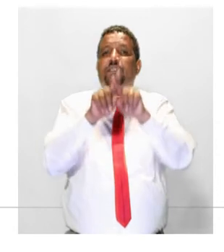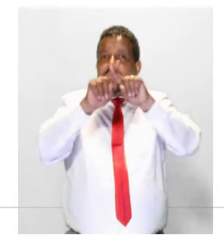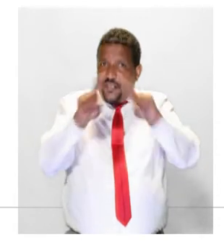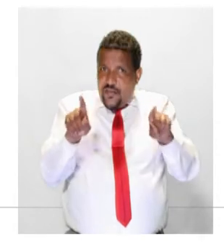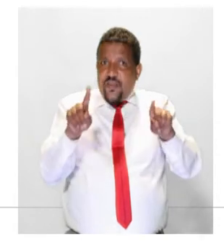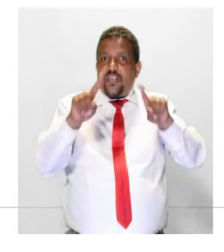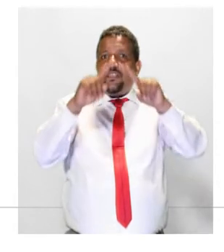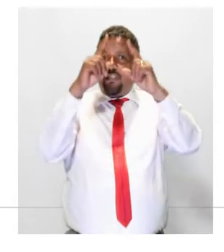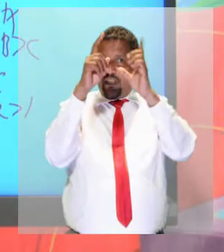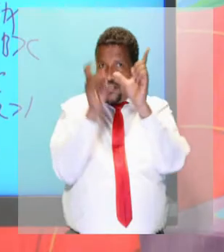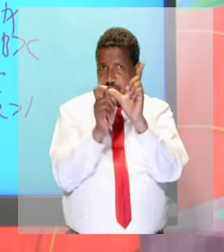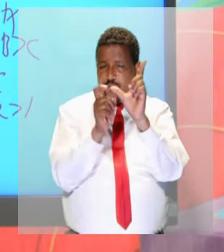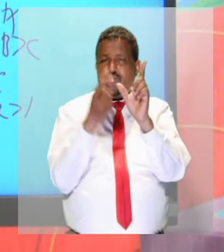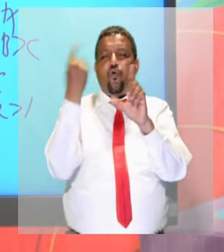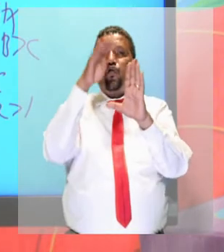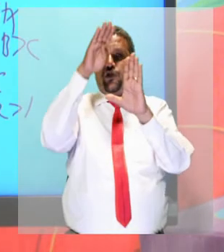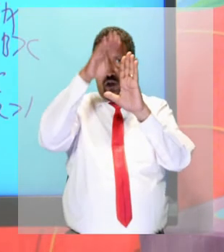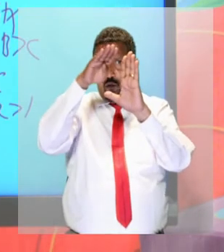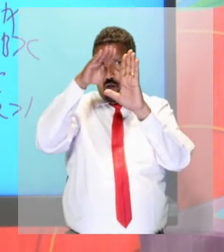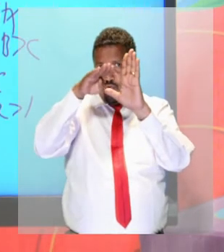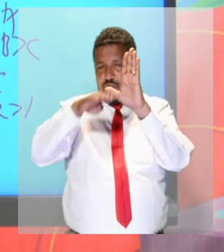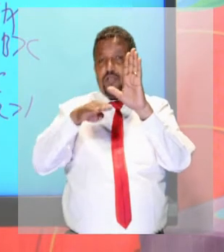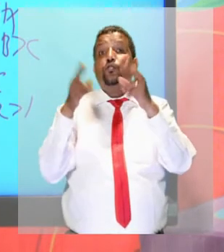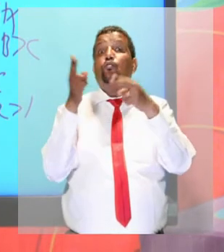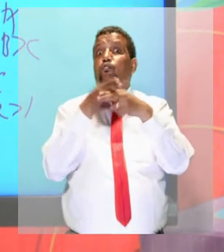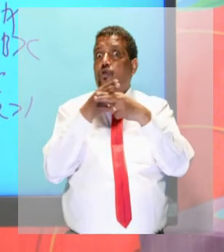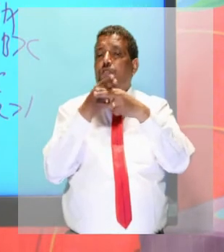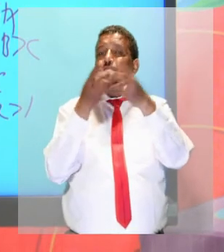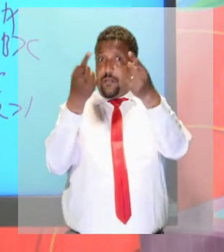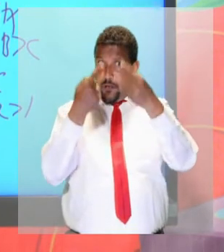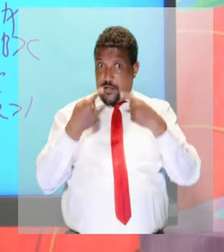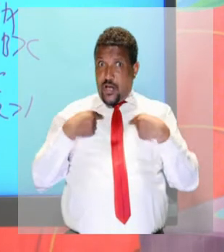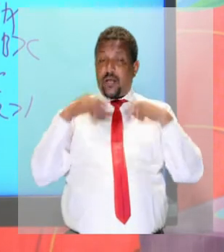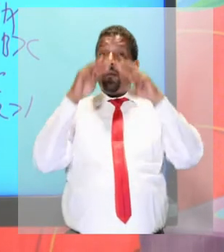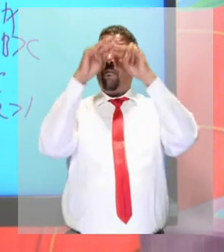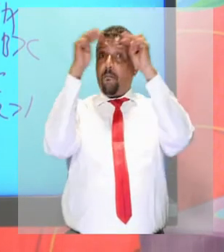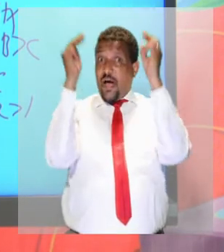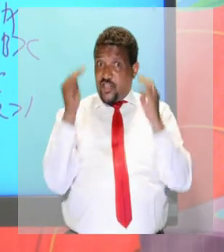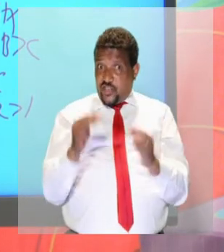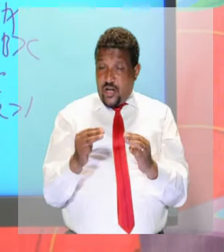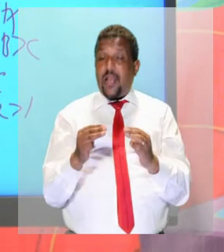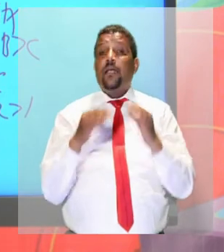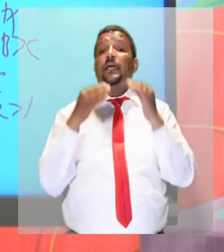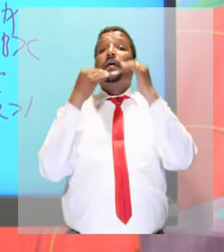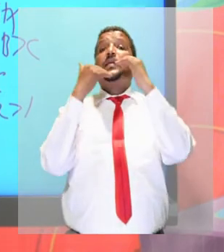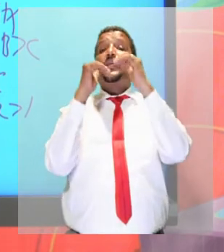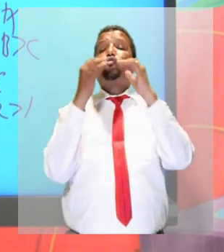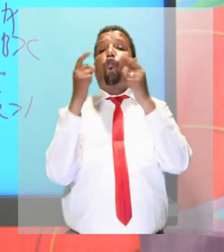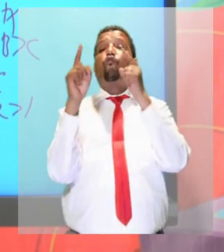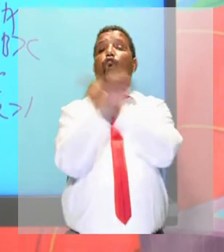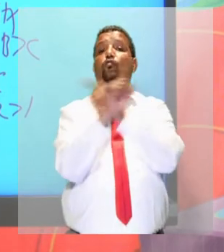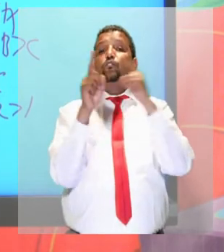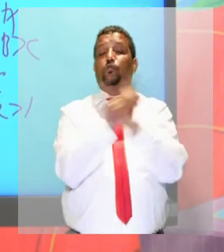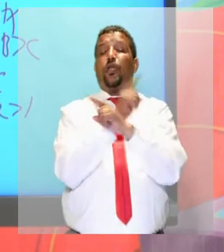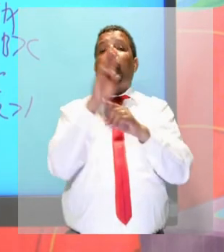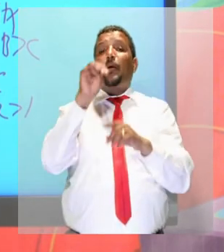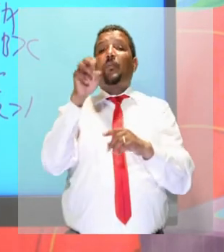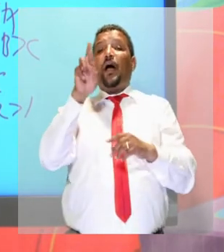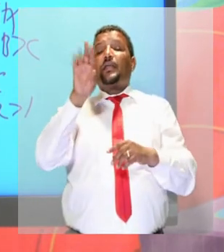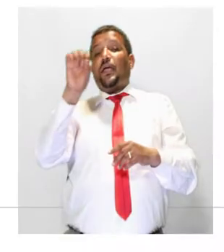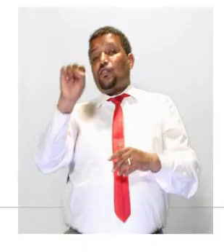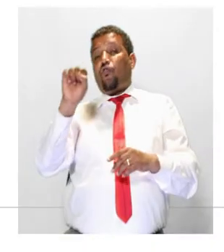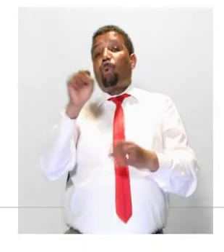will always decline. In short, it tells us the marginal rate of substitution, the MRS of a commodity,